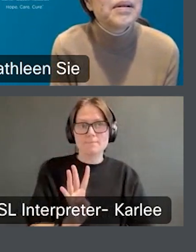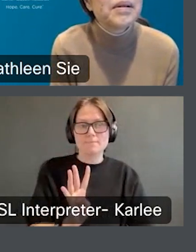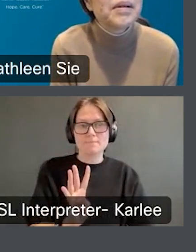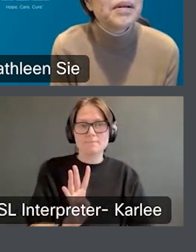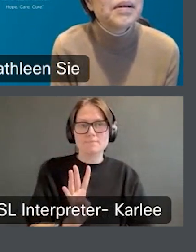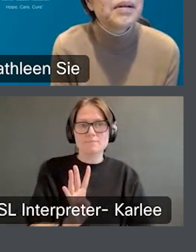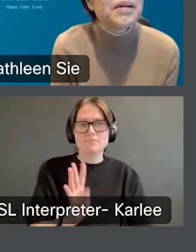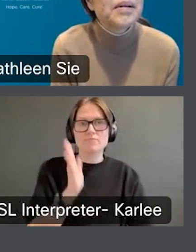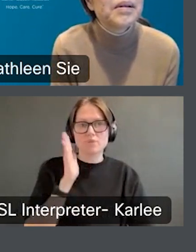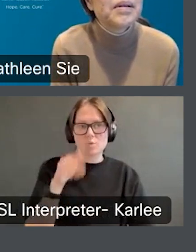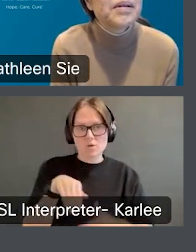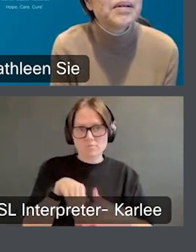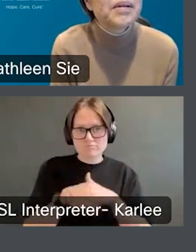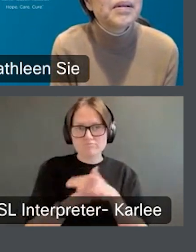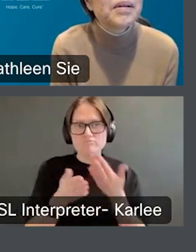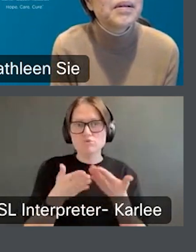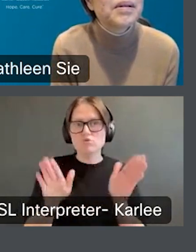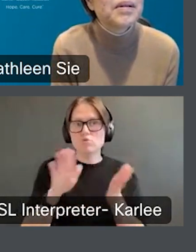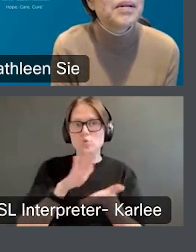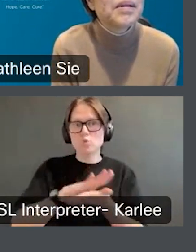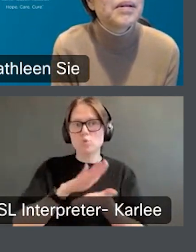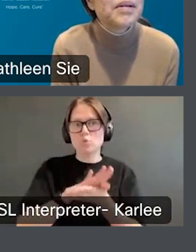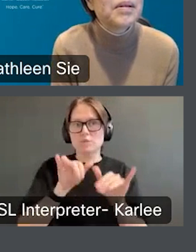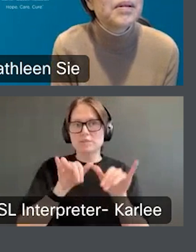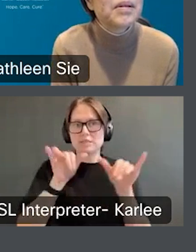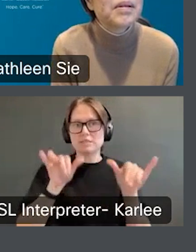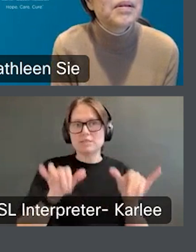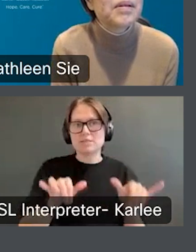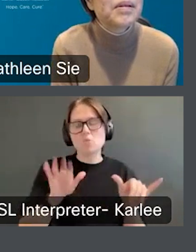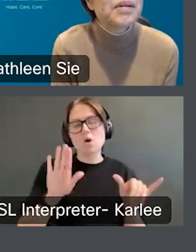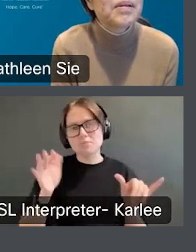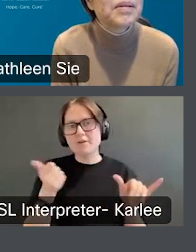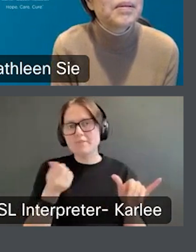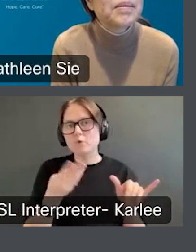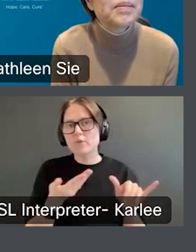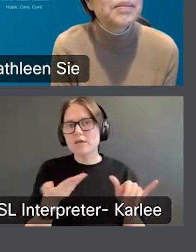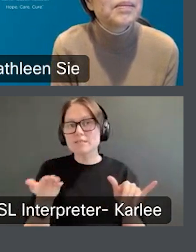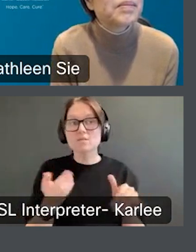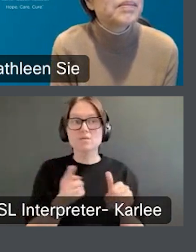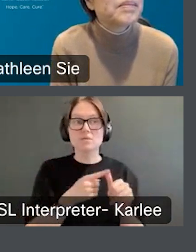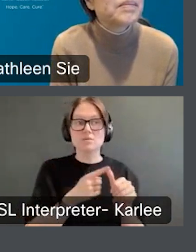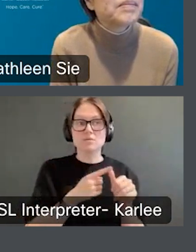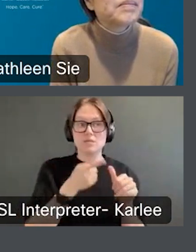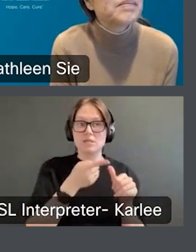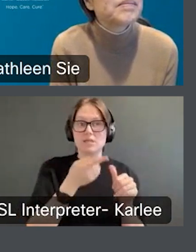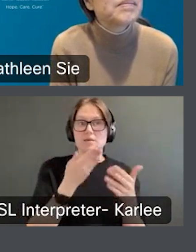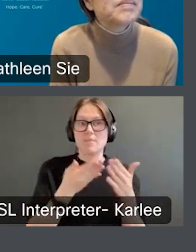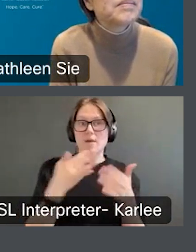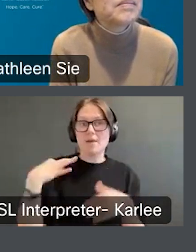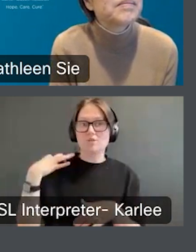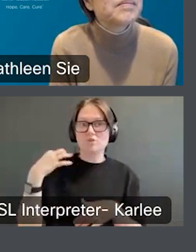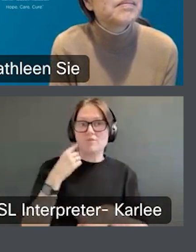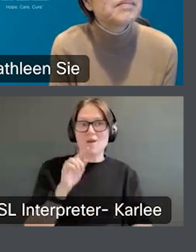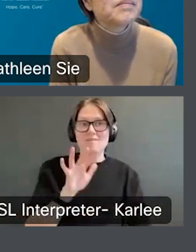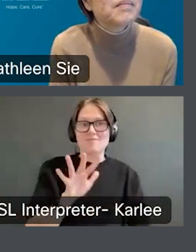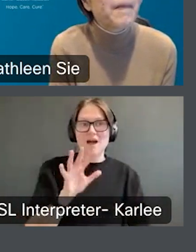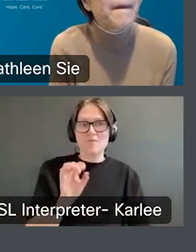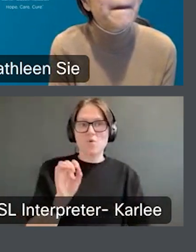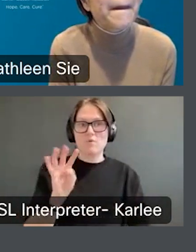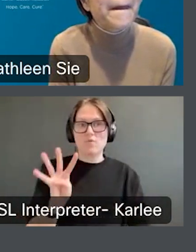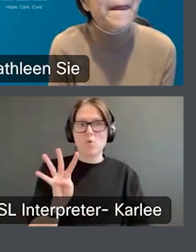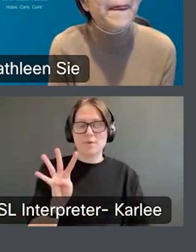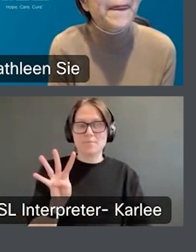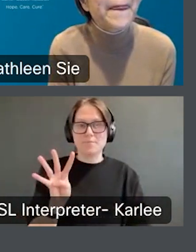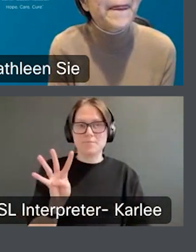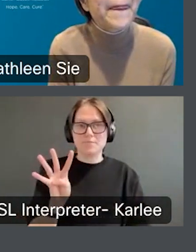school system, I think that there are a couple of things. One is that he might be eligible for a 504, and that's through